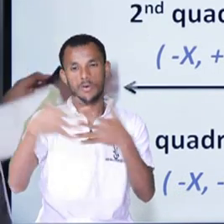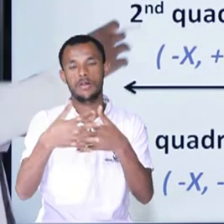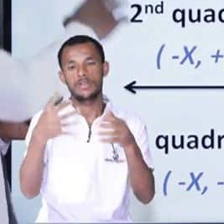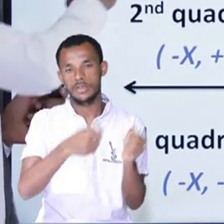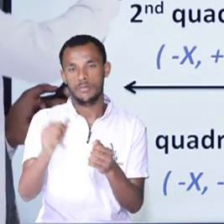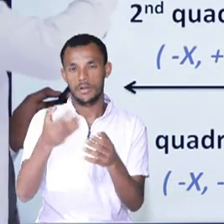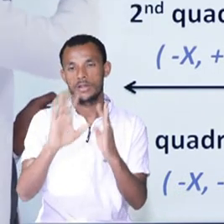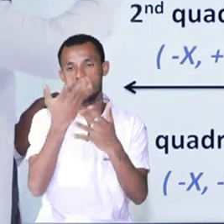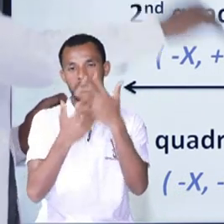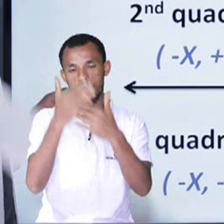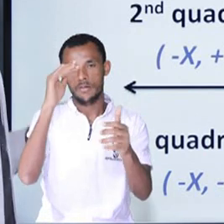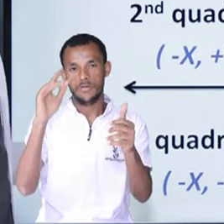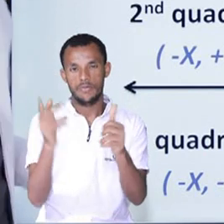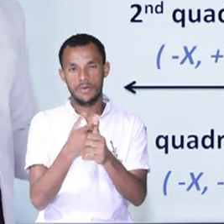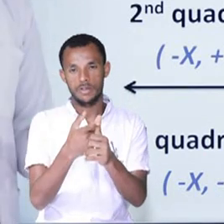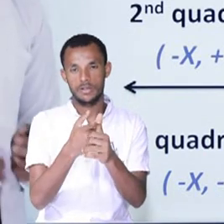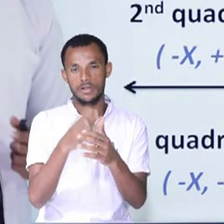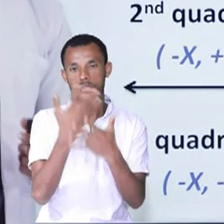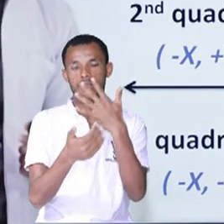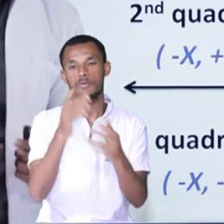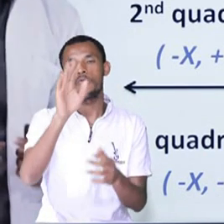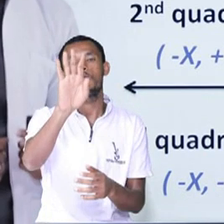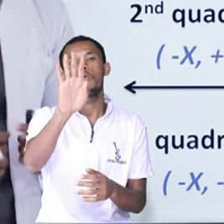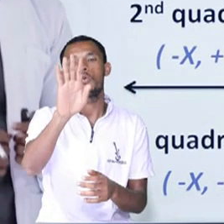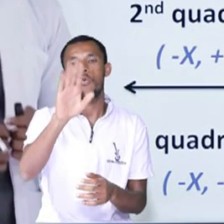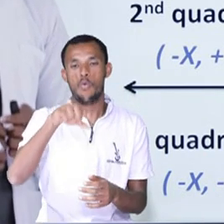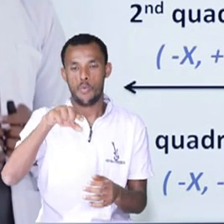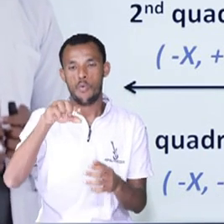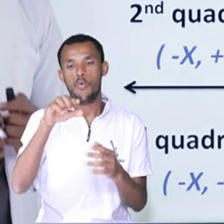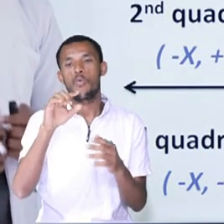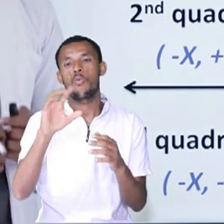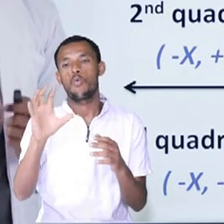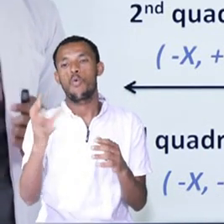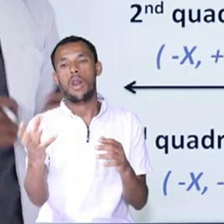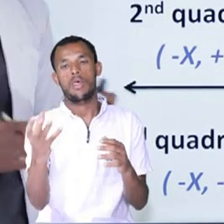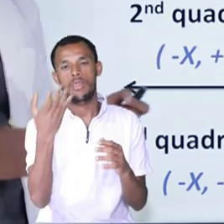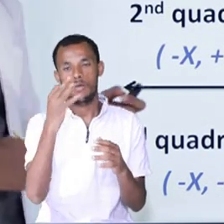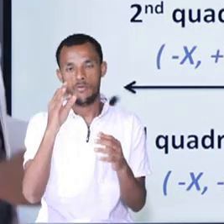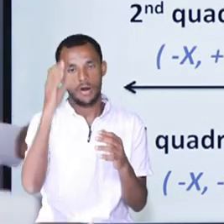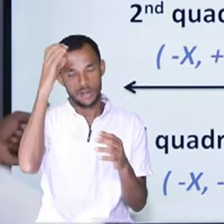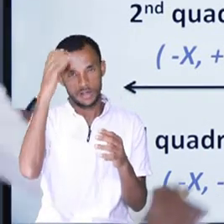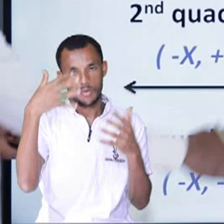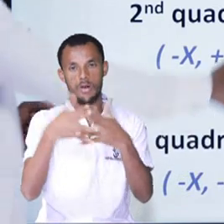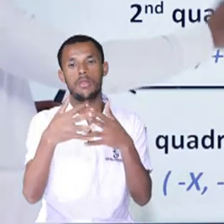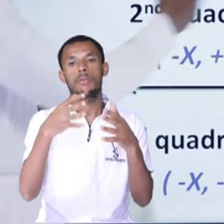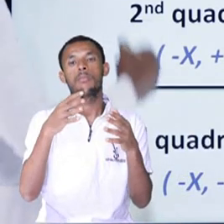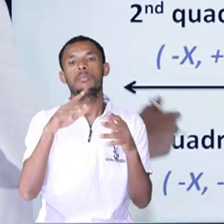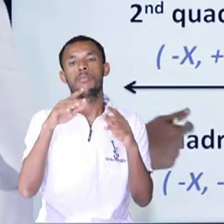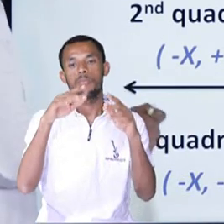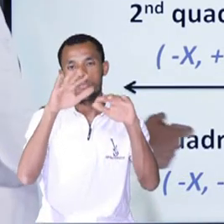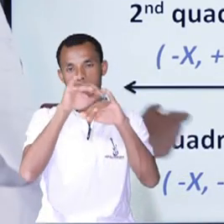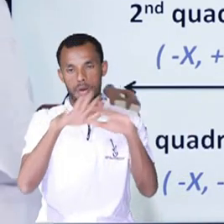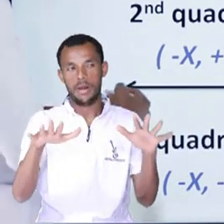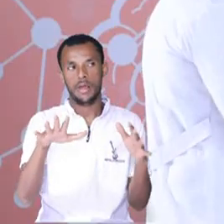system, let's discuss first about the 4 quadrants of the Cartesian coordinate plane. In the Cartesian